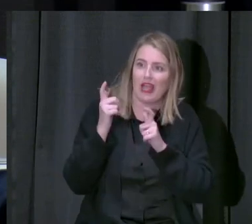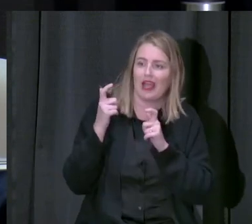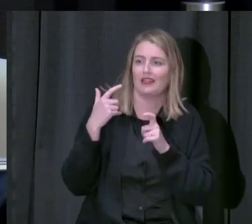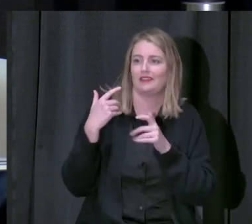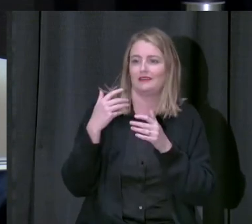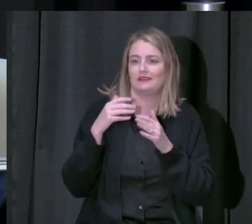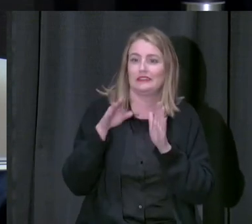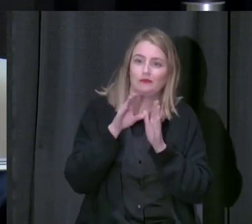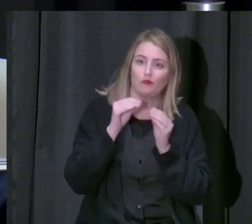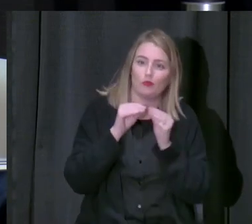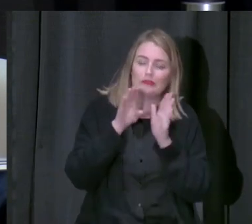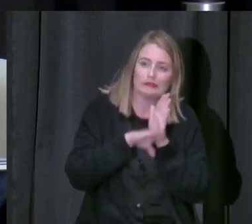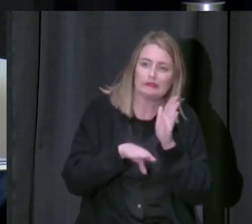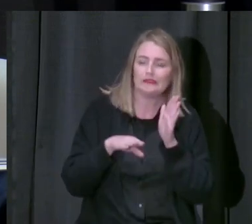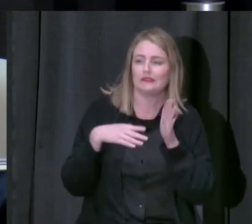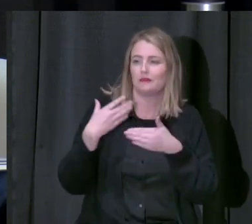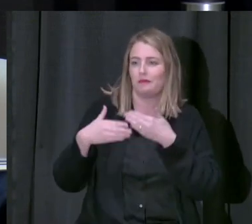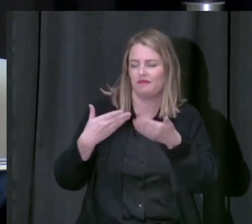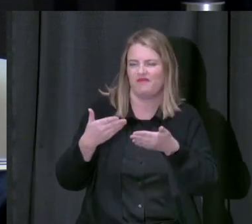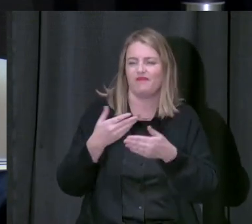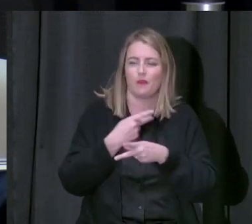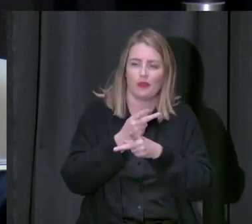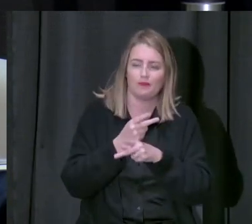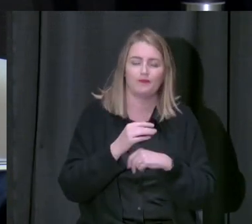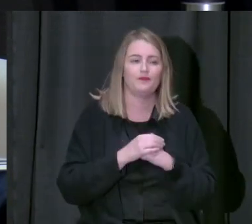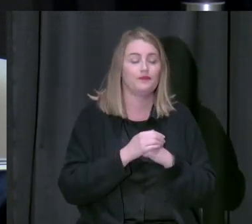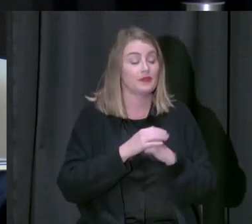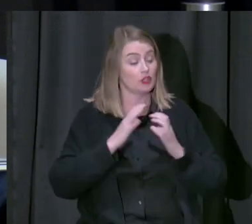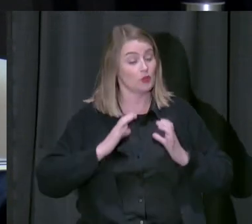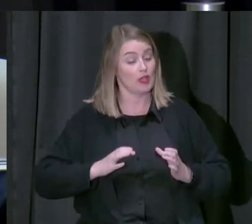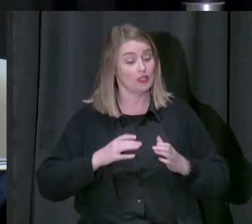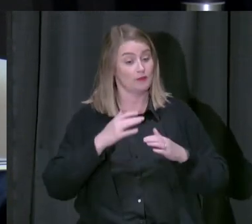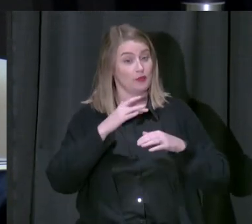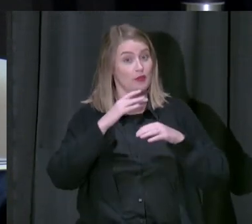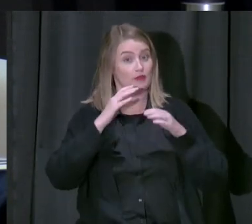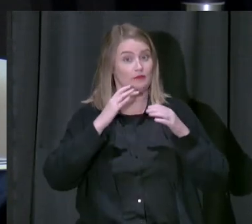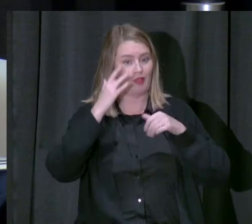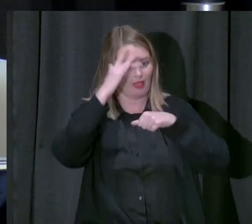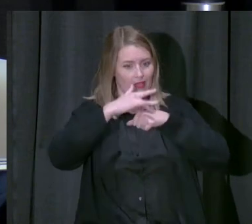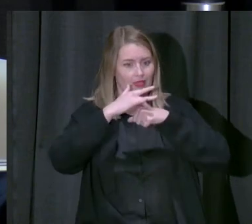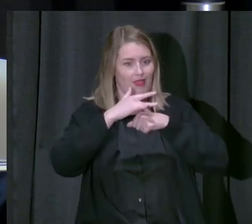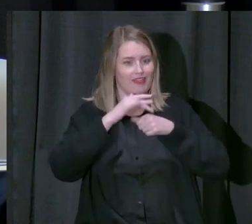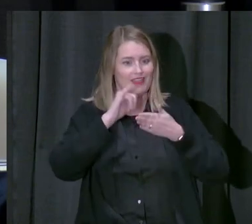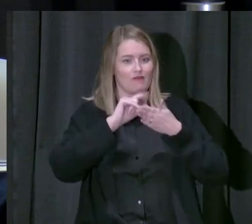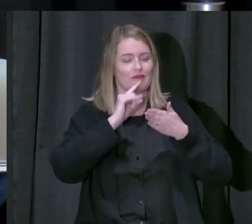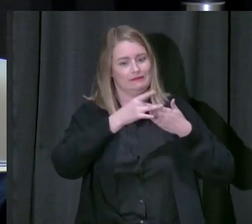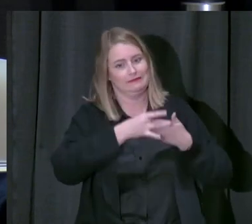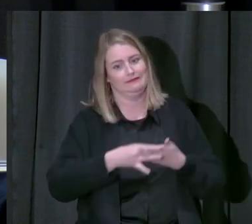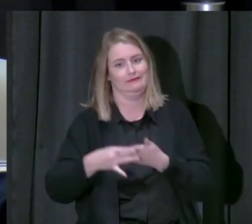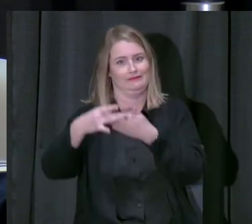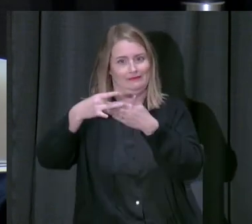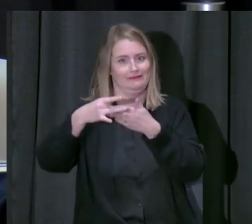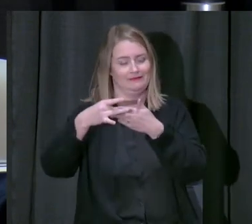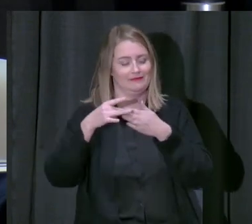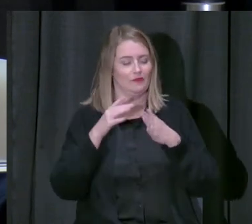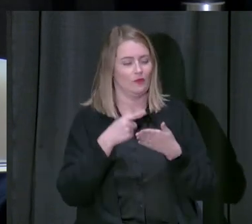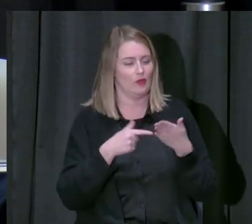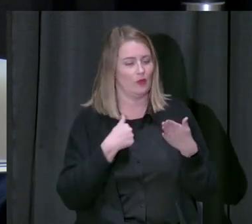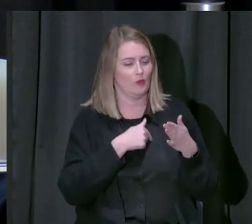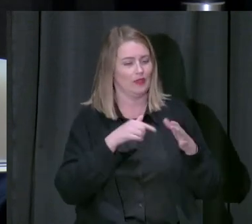more inexpensive products. So customer obsession really drives everything we do. And we need to, of